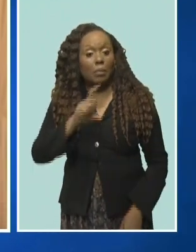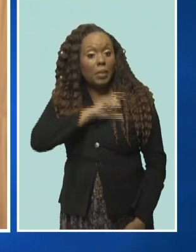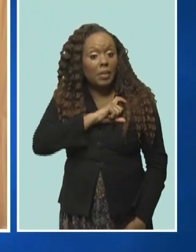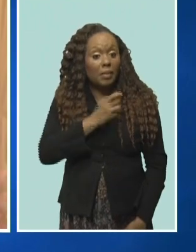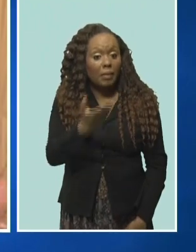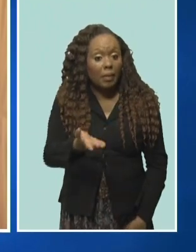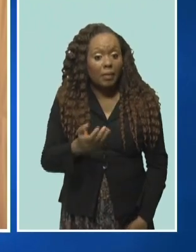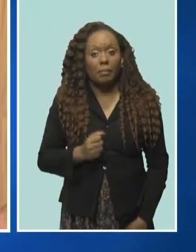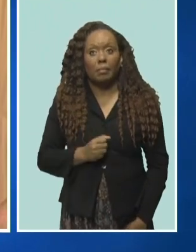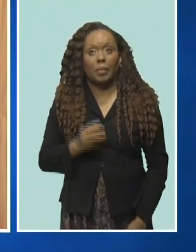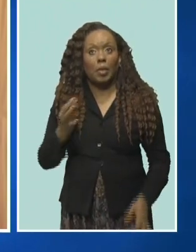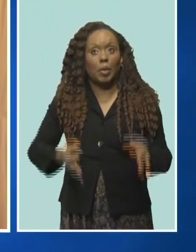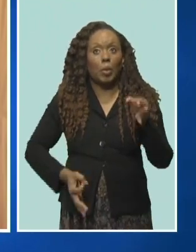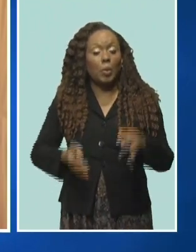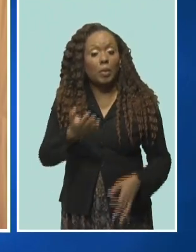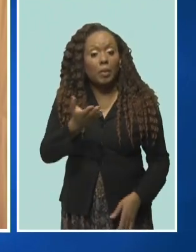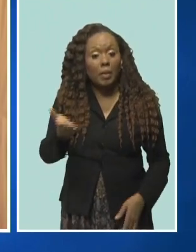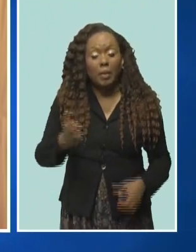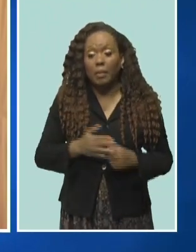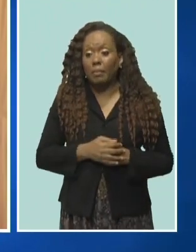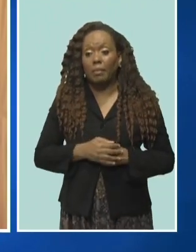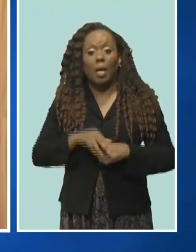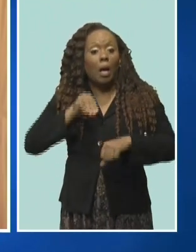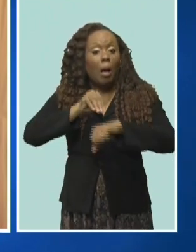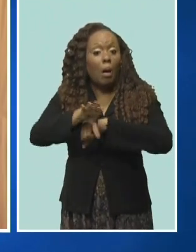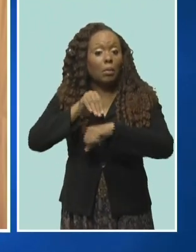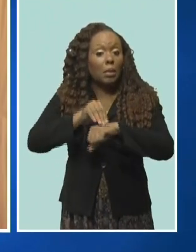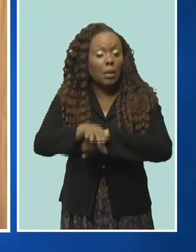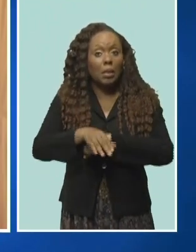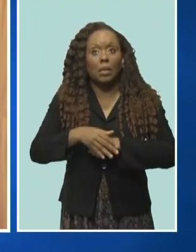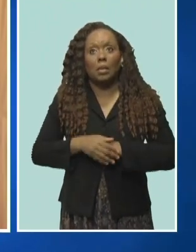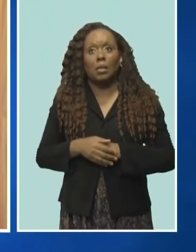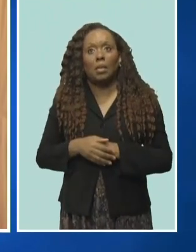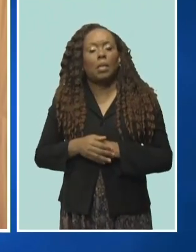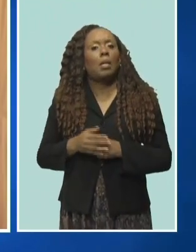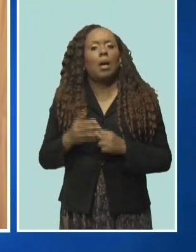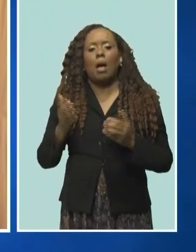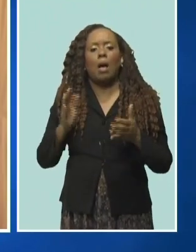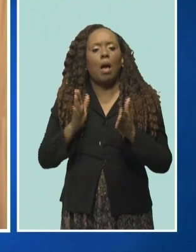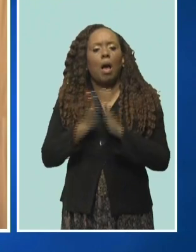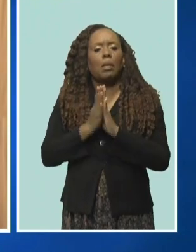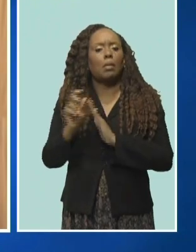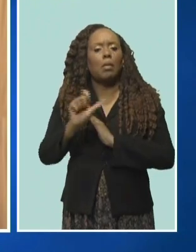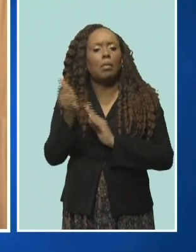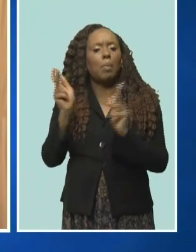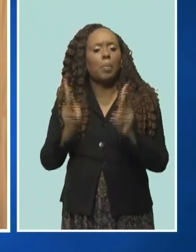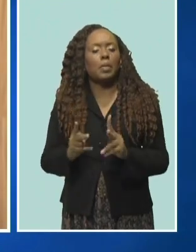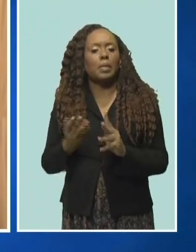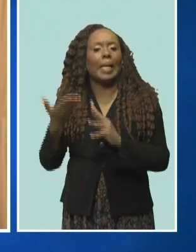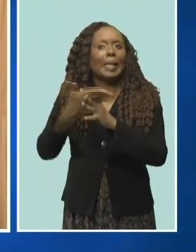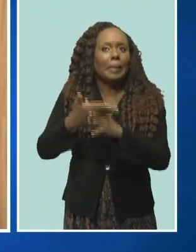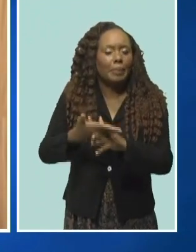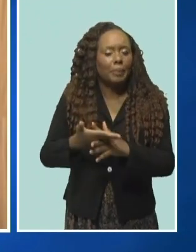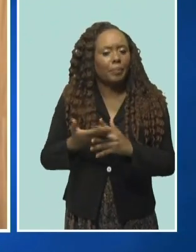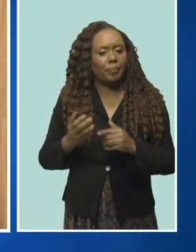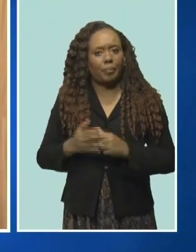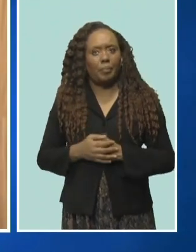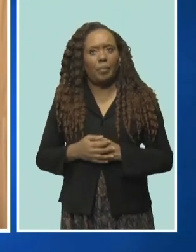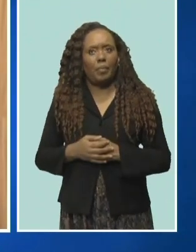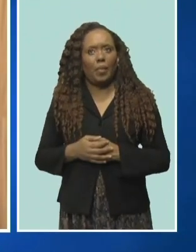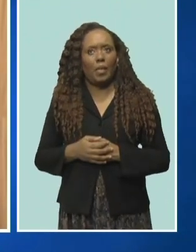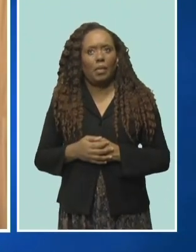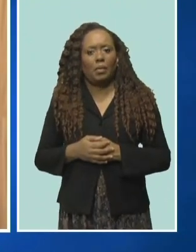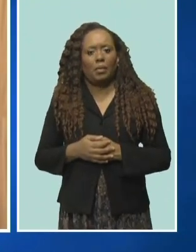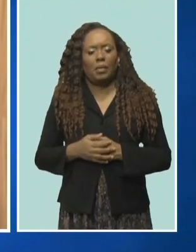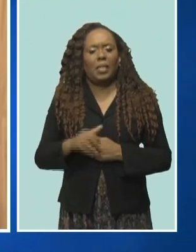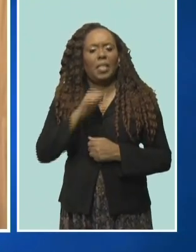courts. You can even go for mediation and counseling. You can do arbitration, whatever it takes. And these fancy words don't mean